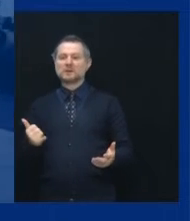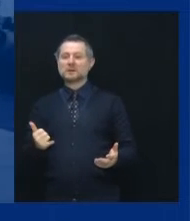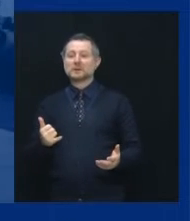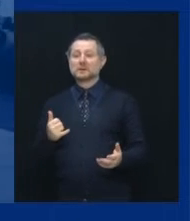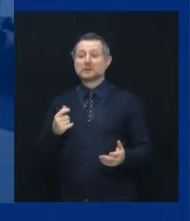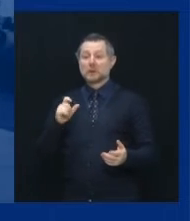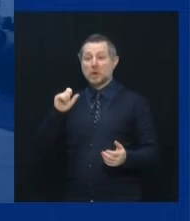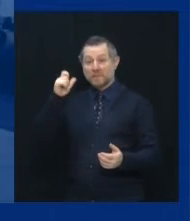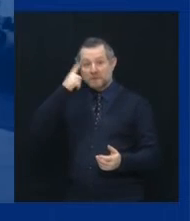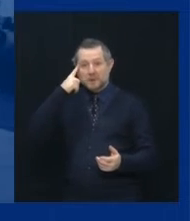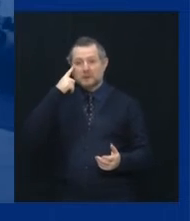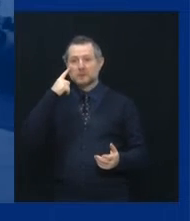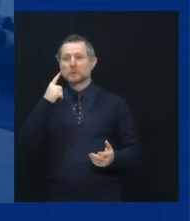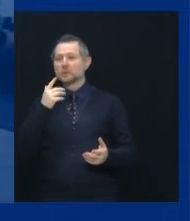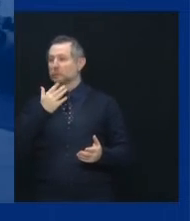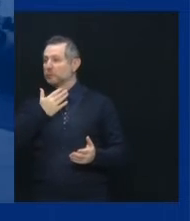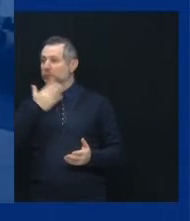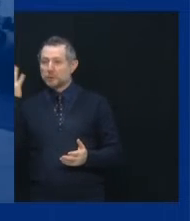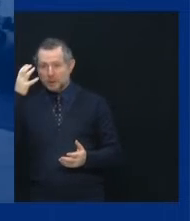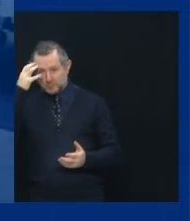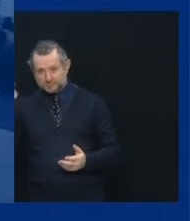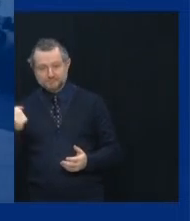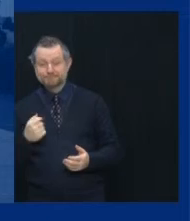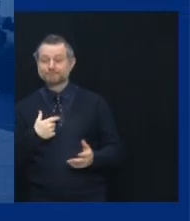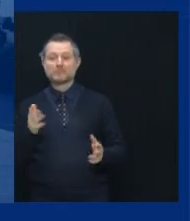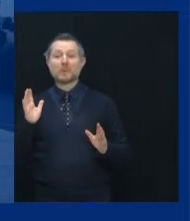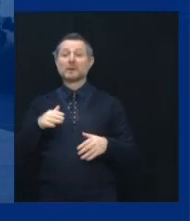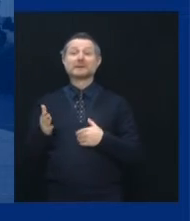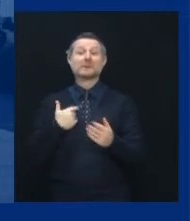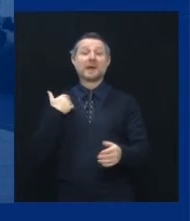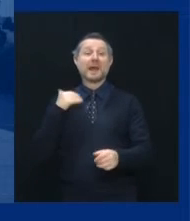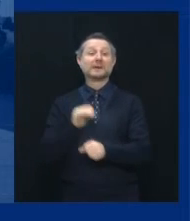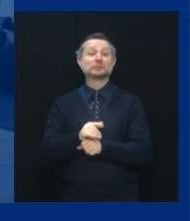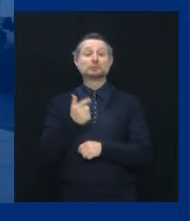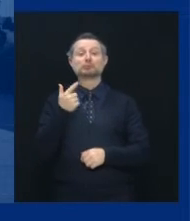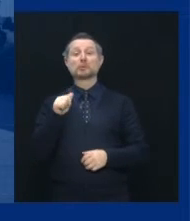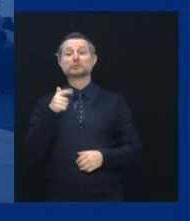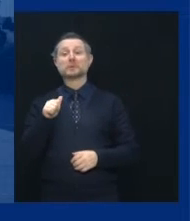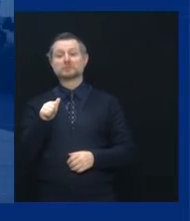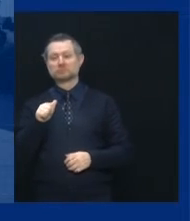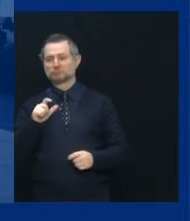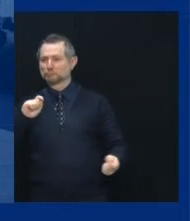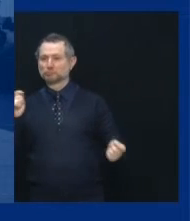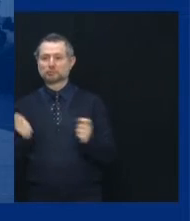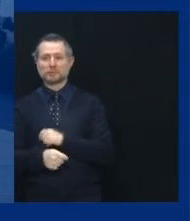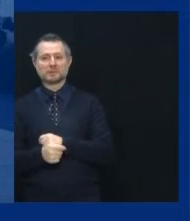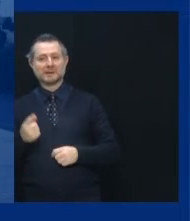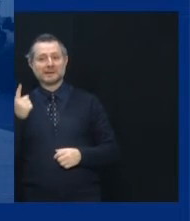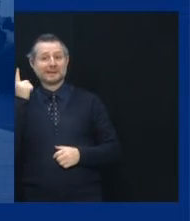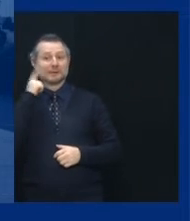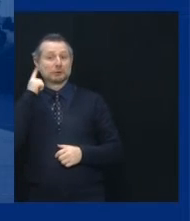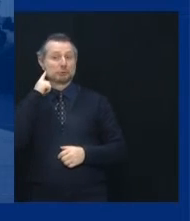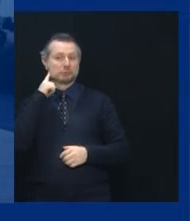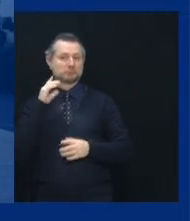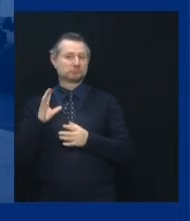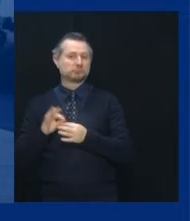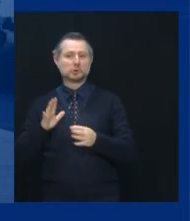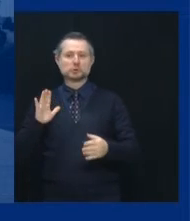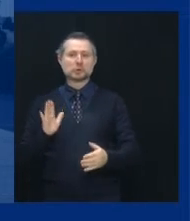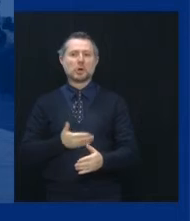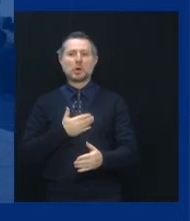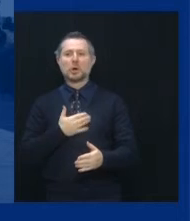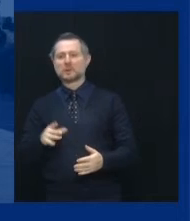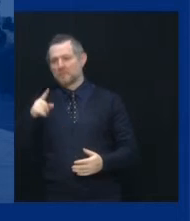I don't know. But last night, Georgia changes everything. Changed the